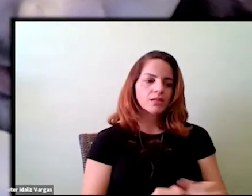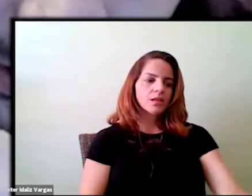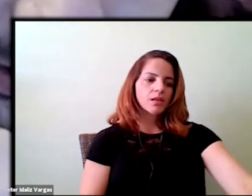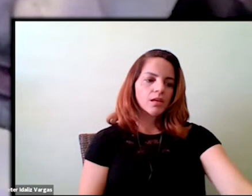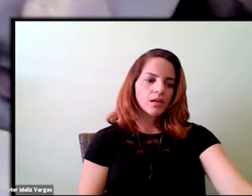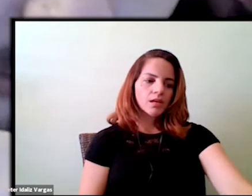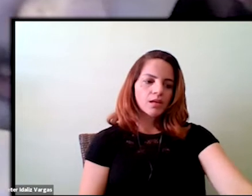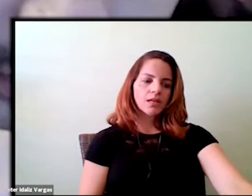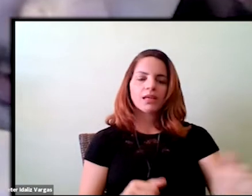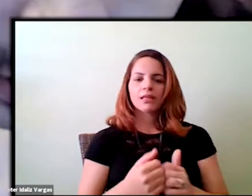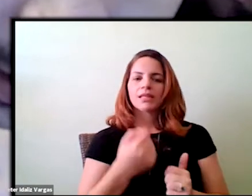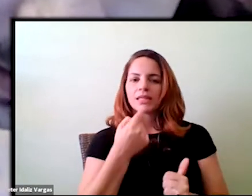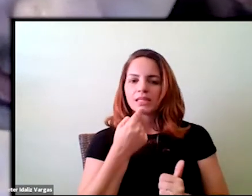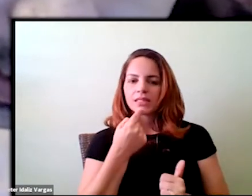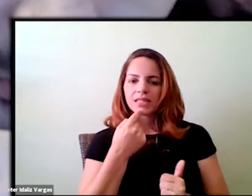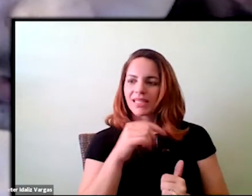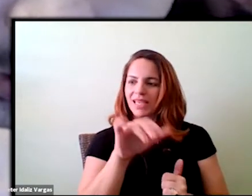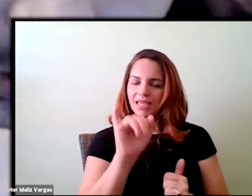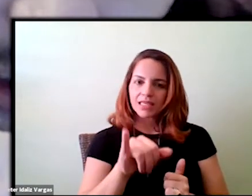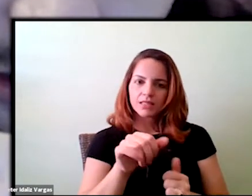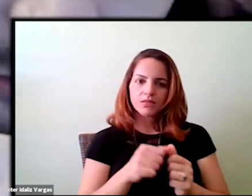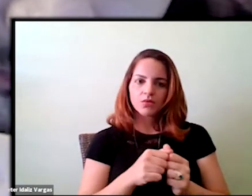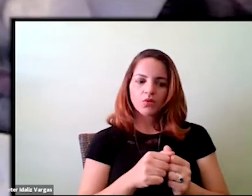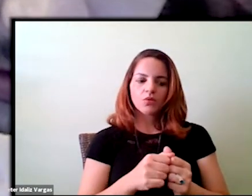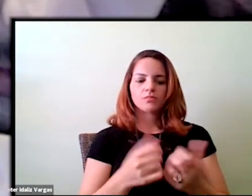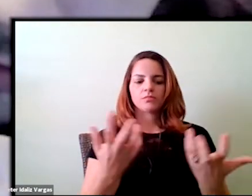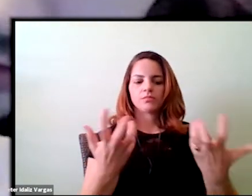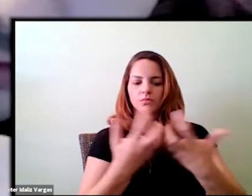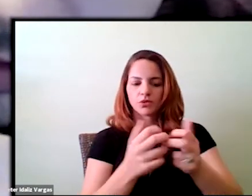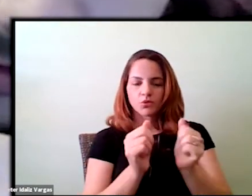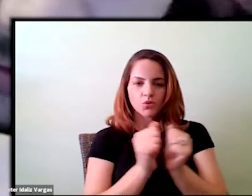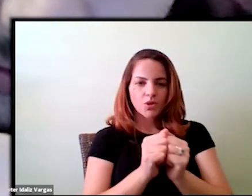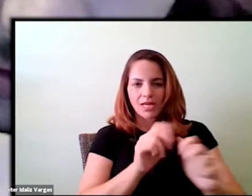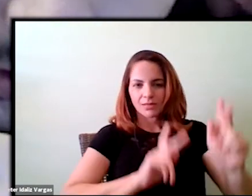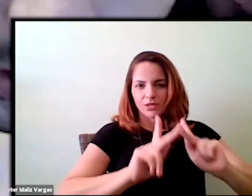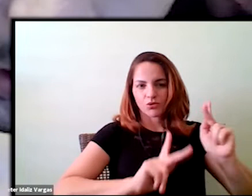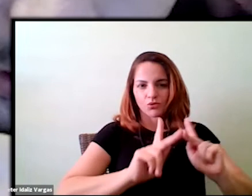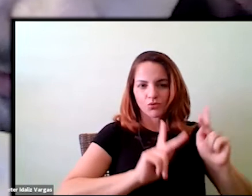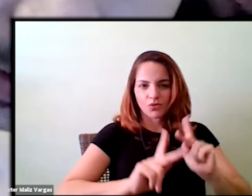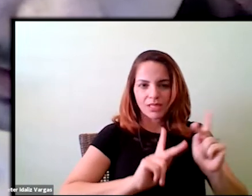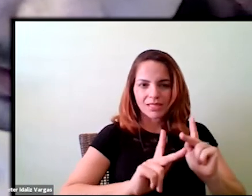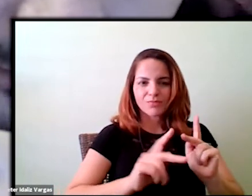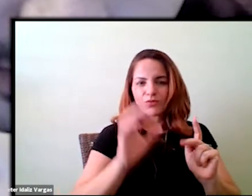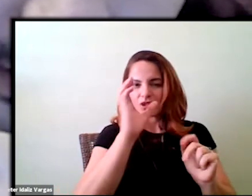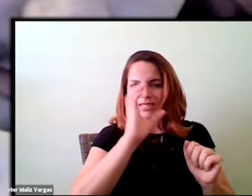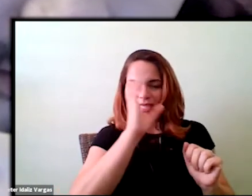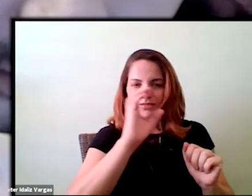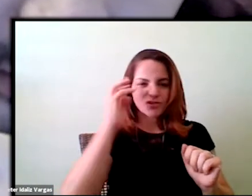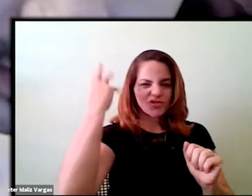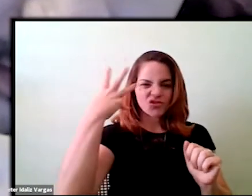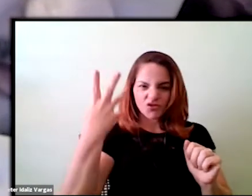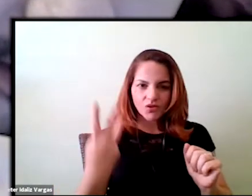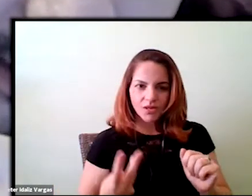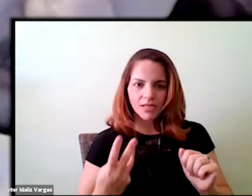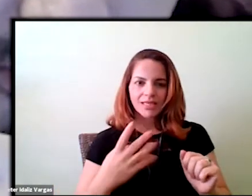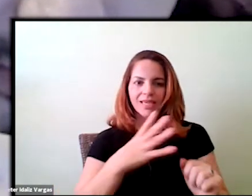activism in Puerto Rico and its diaspora, arguing for its political potential. Lawrence LaFontaine